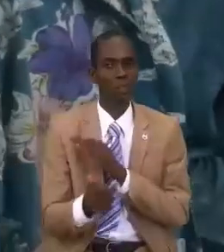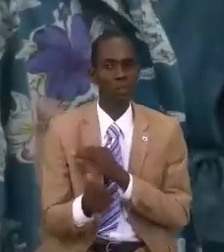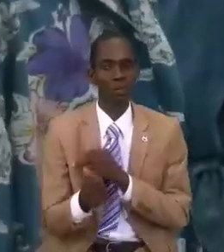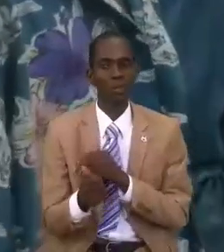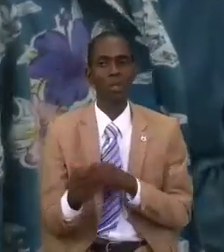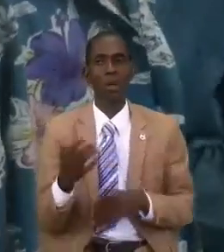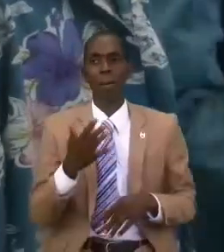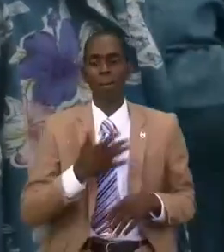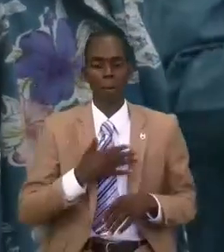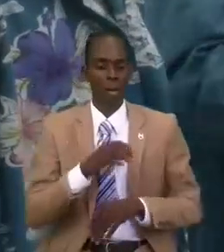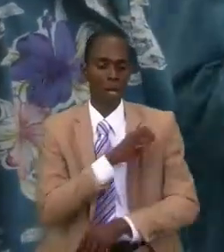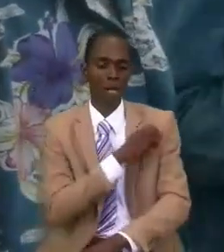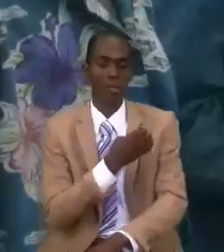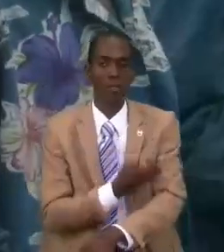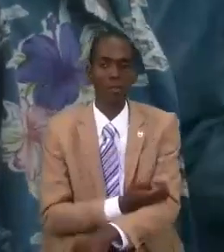my position,